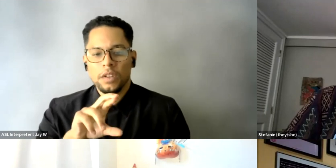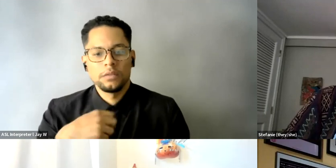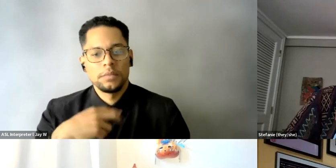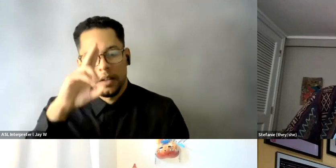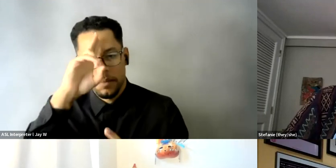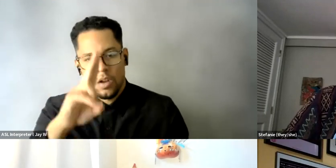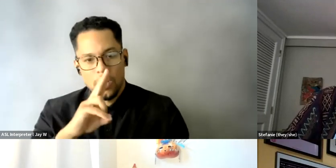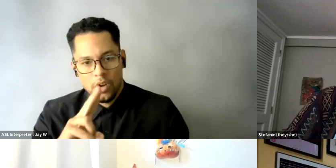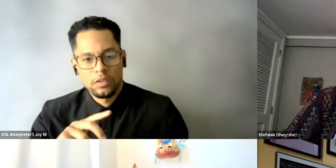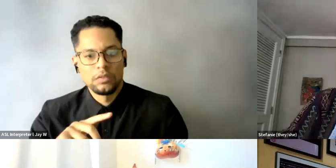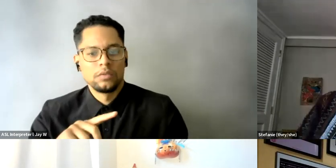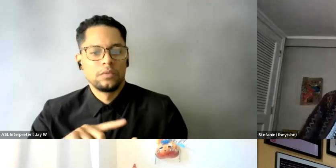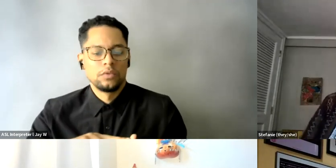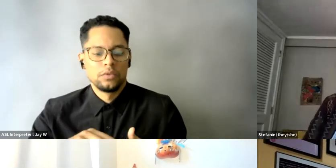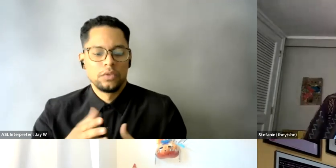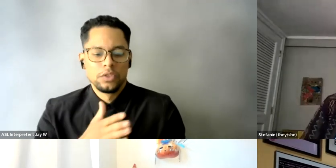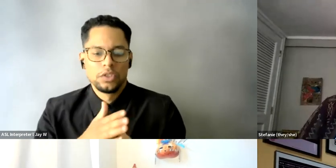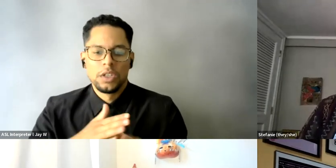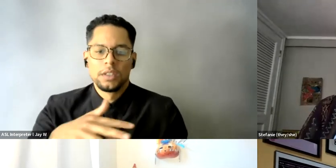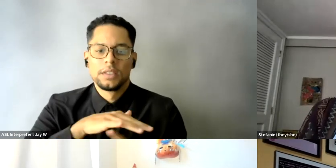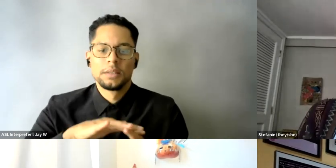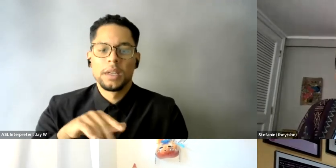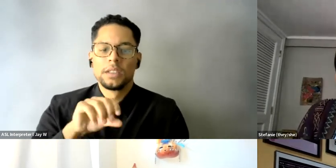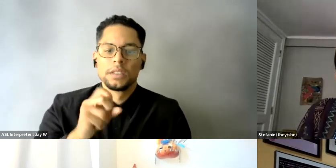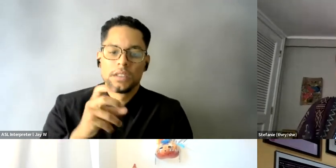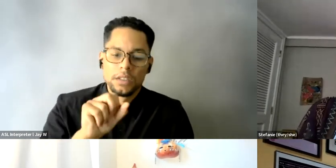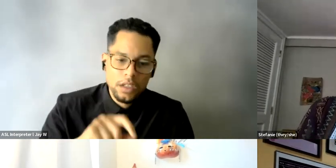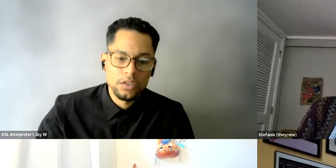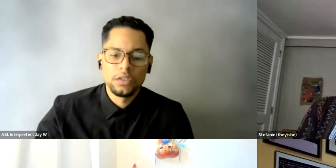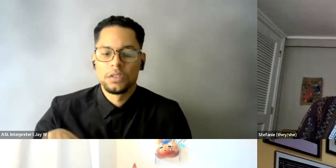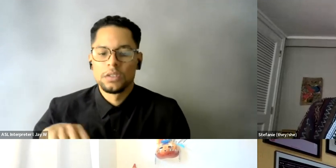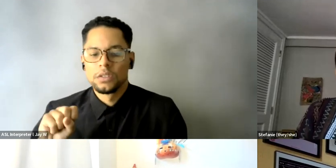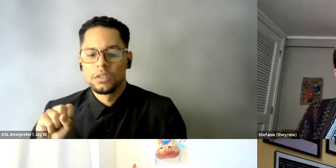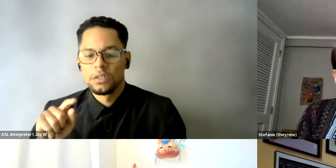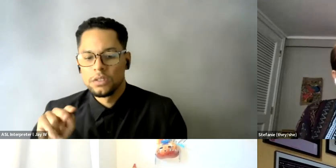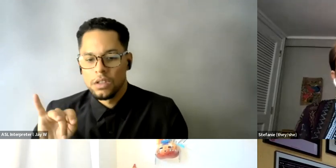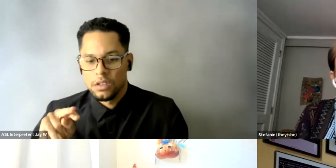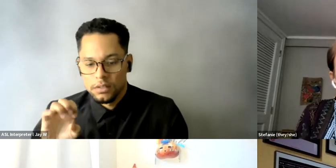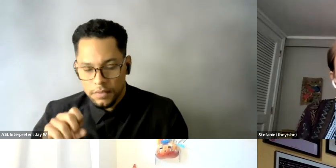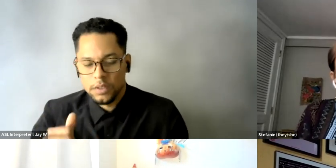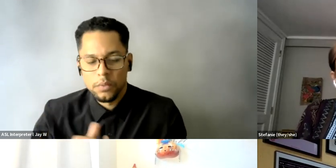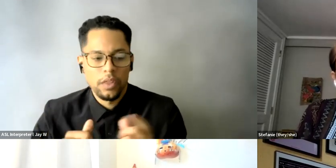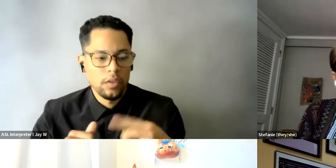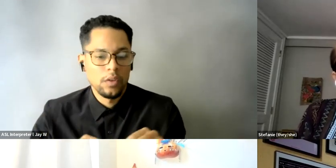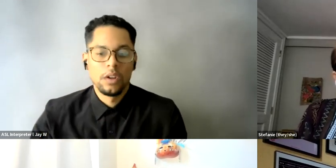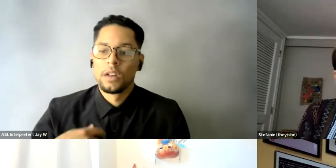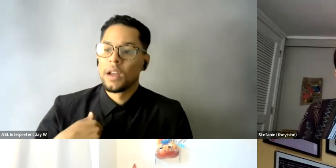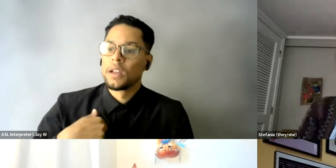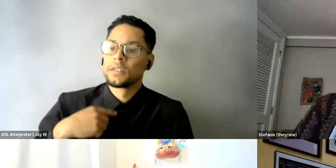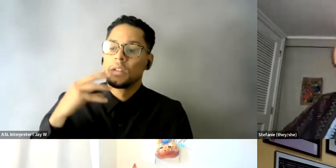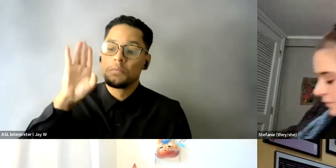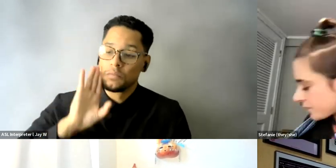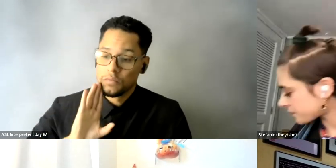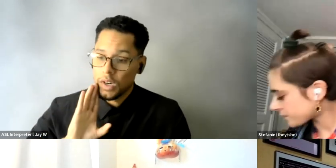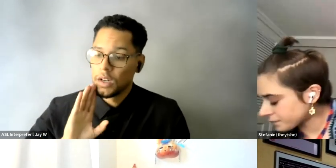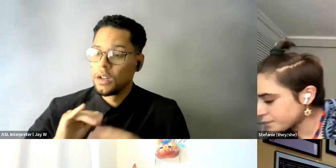and Steph. This is so important. And I can tell you, as a Brown Indigenous person in the psych survivor movement space and the